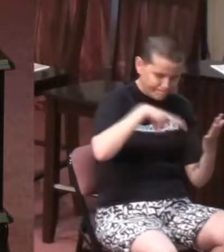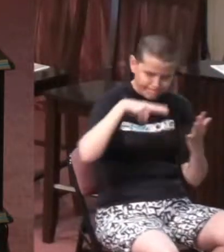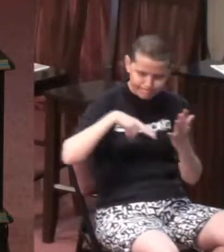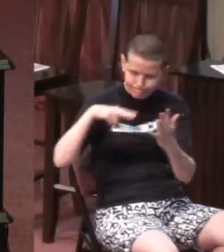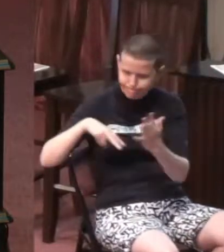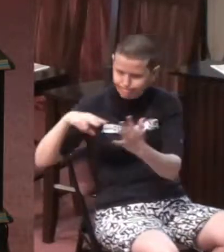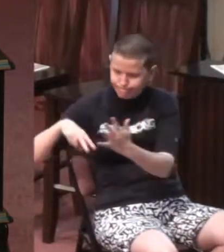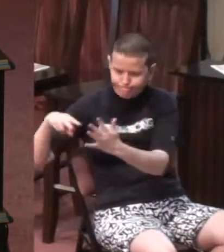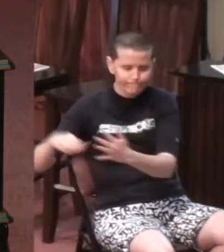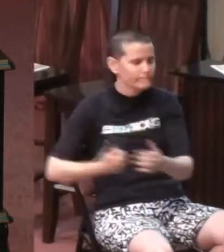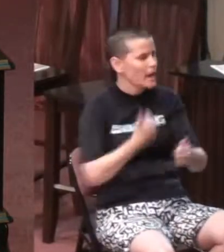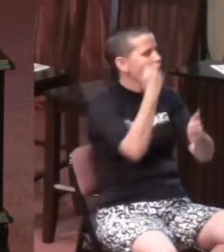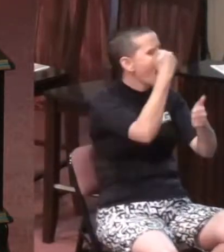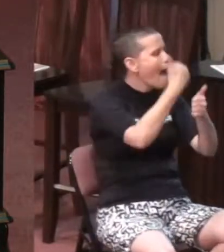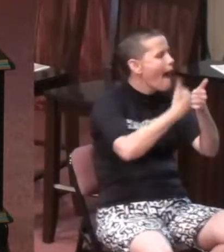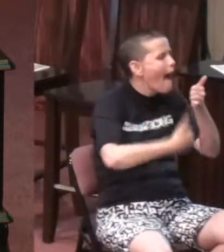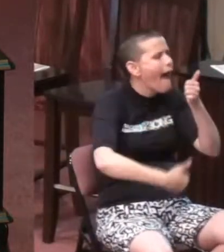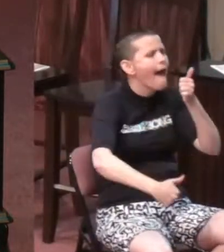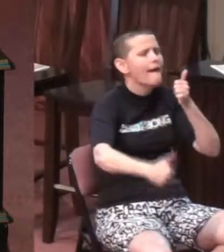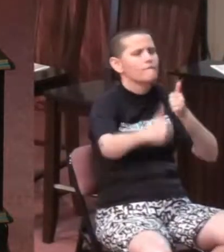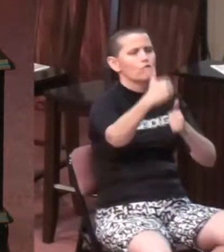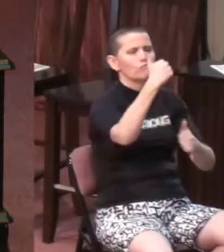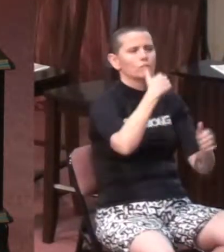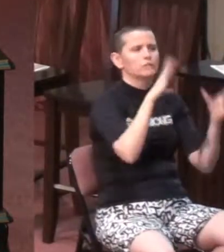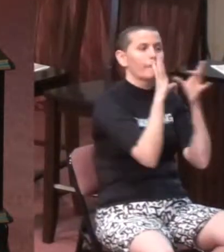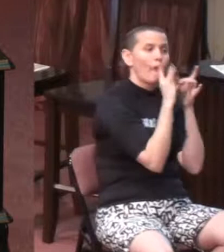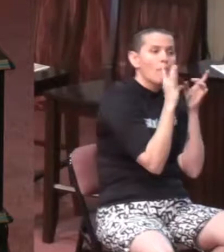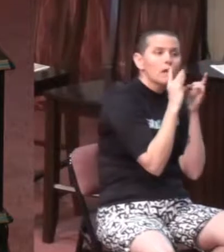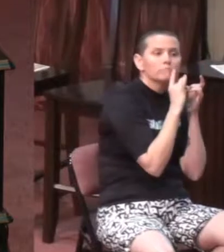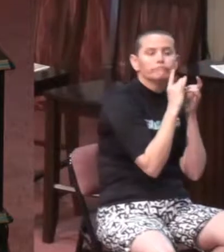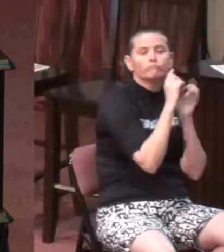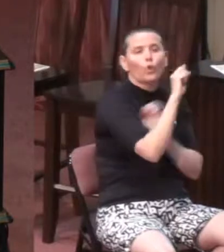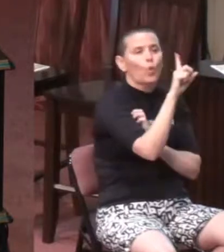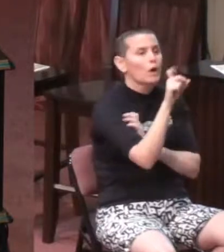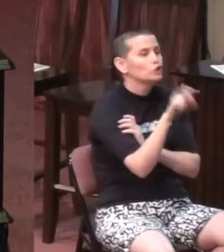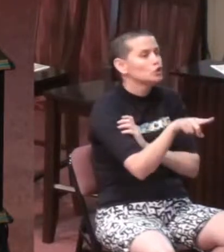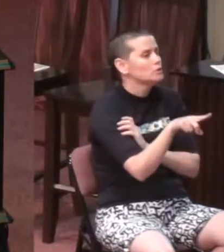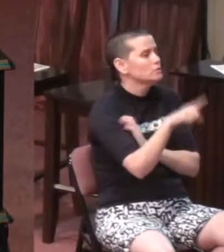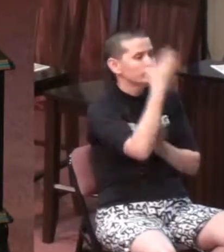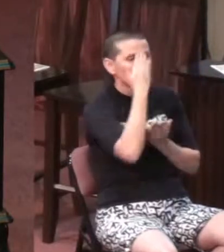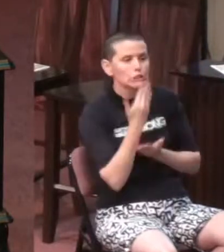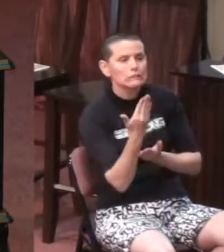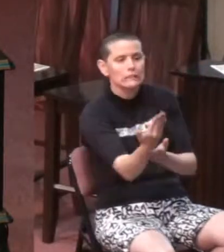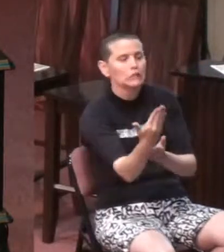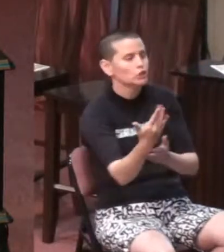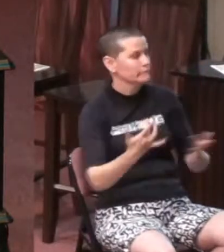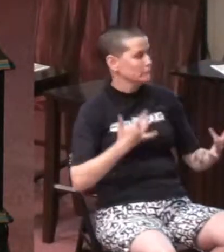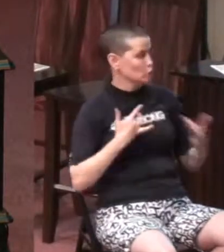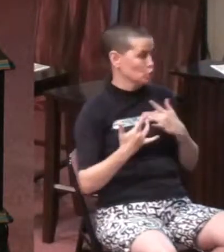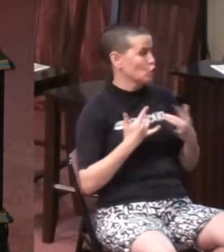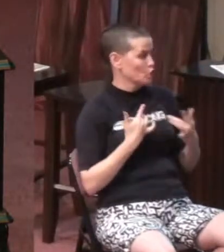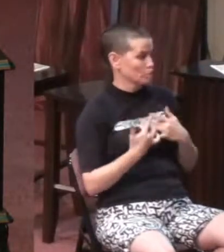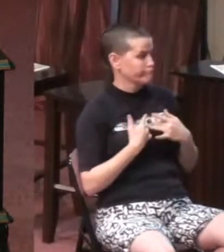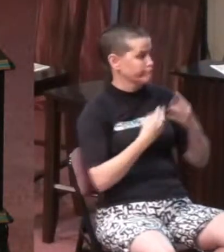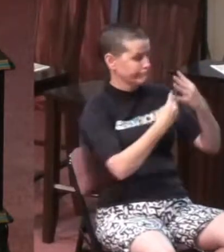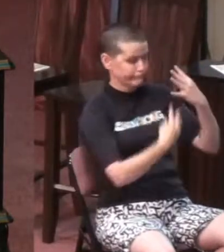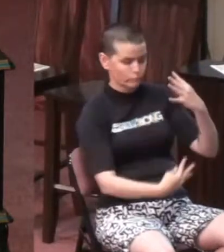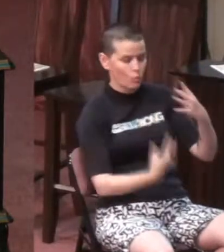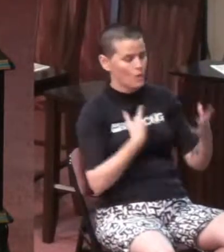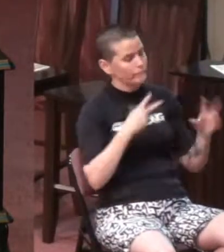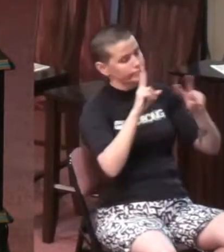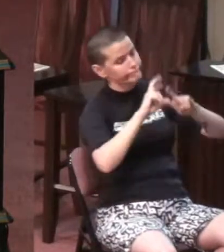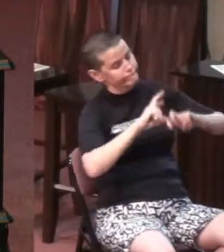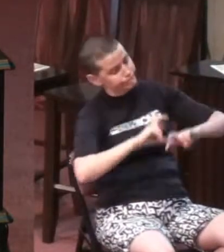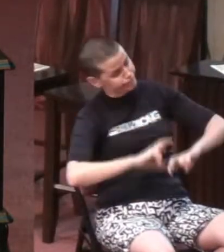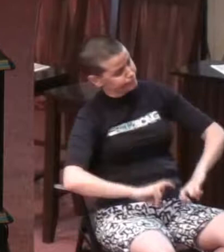comment, question, suggestion, concern, everything. And we have brought it into our conversations week